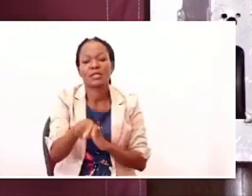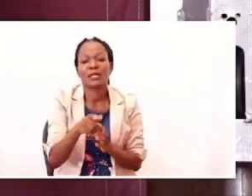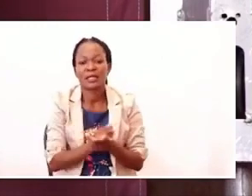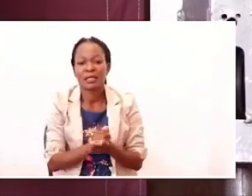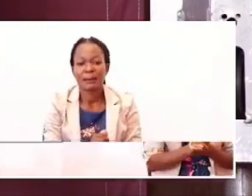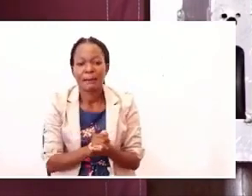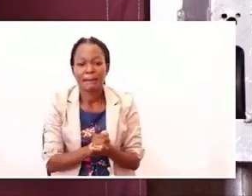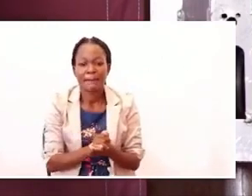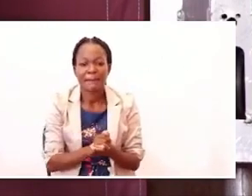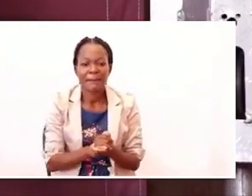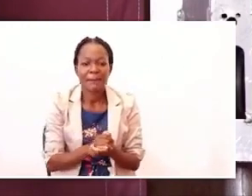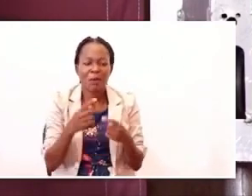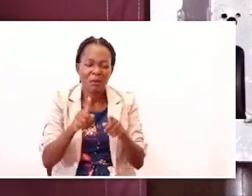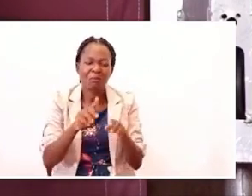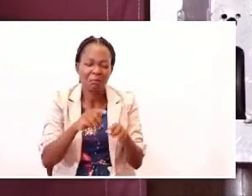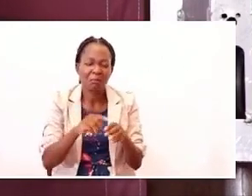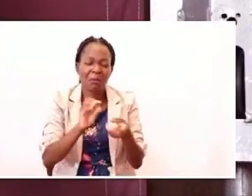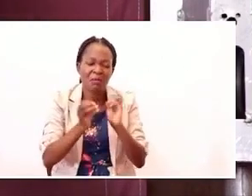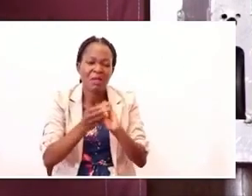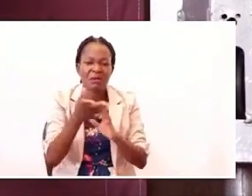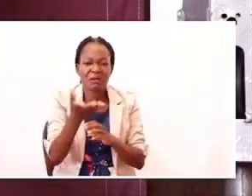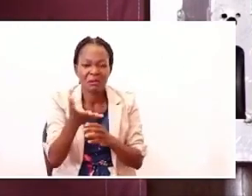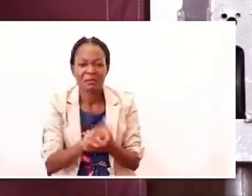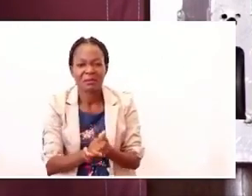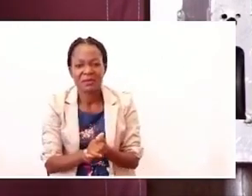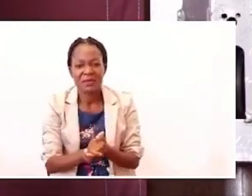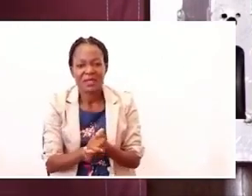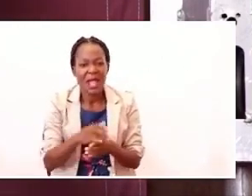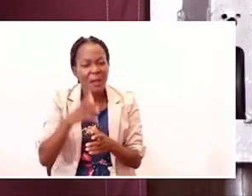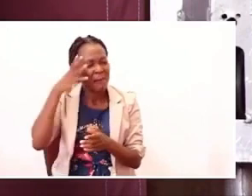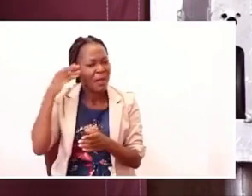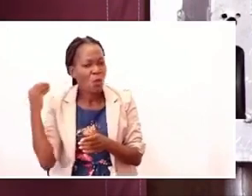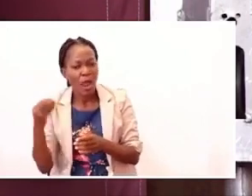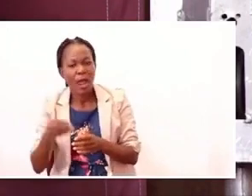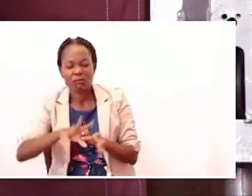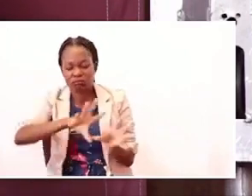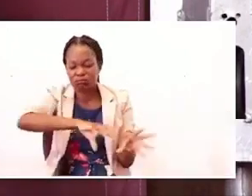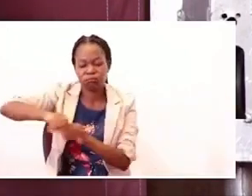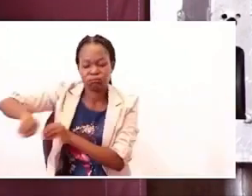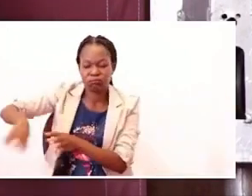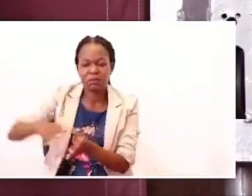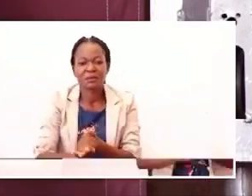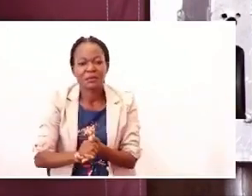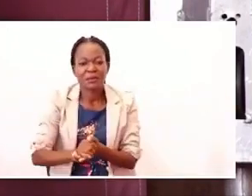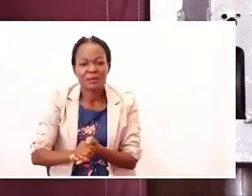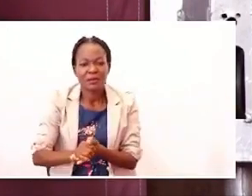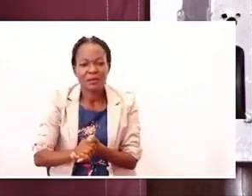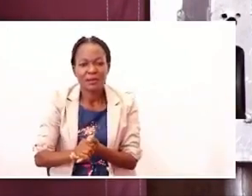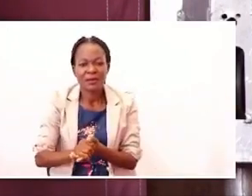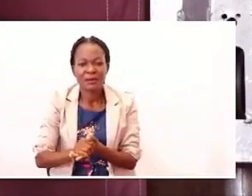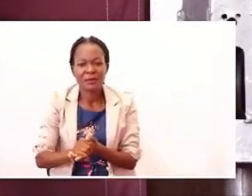that, and this is a point that I'll come to at a certain point, they were ignoring and putting aside another